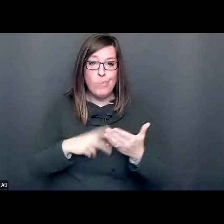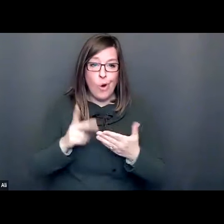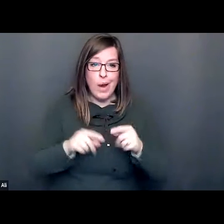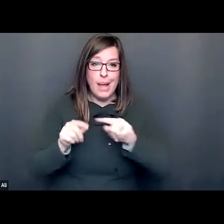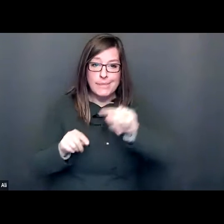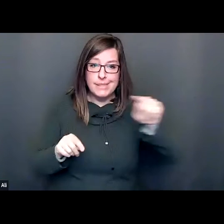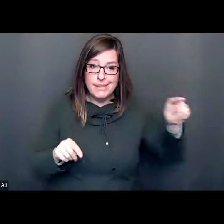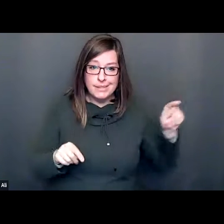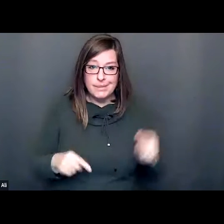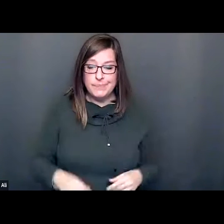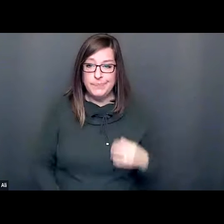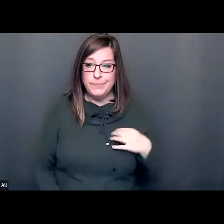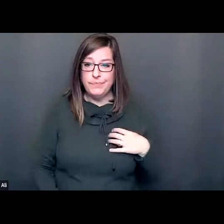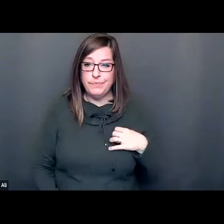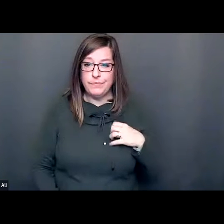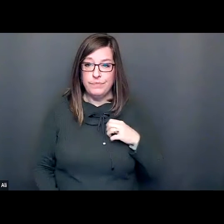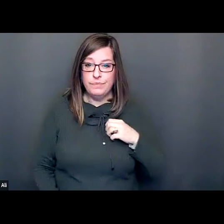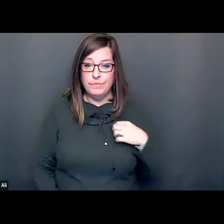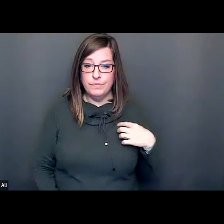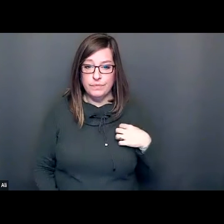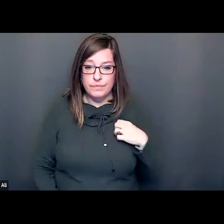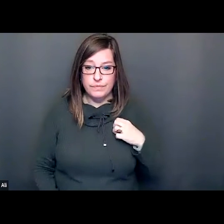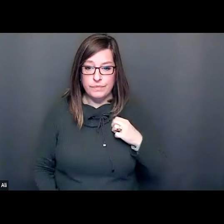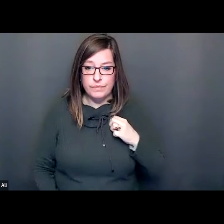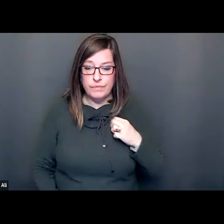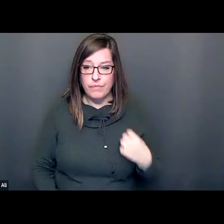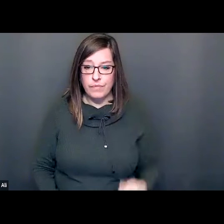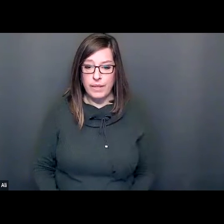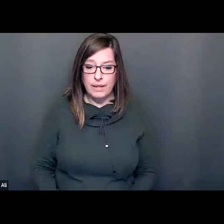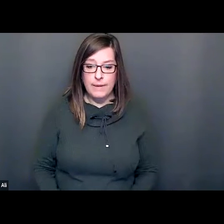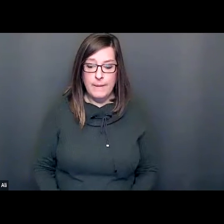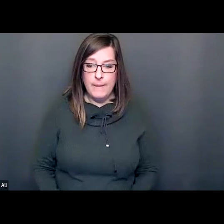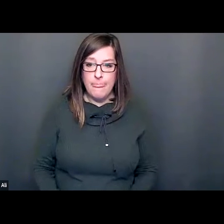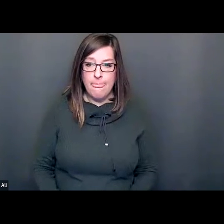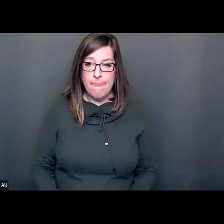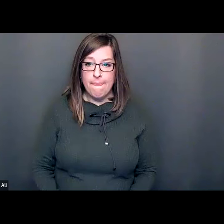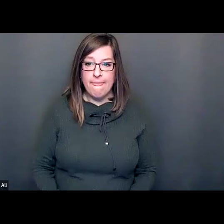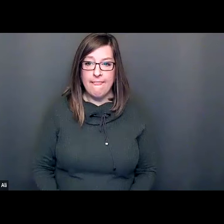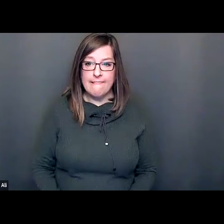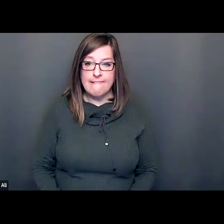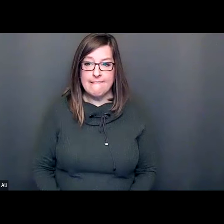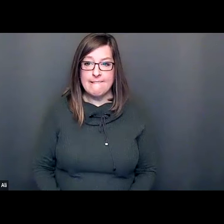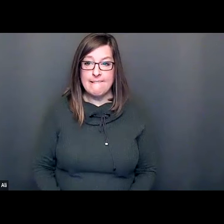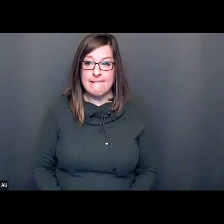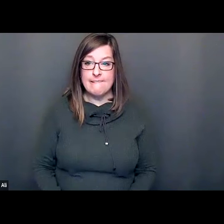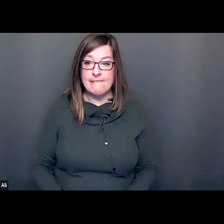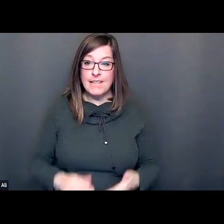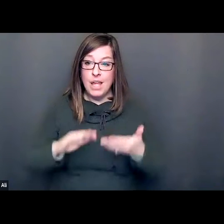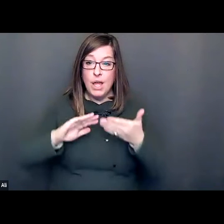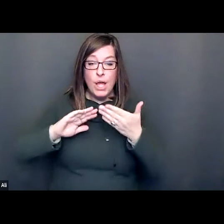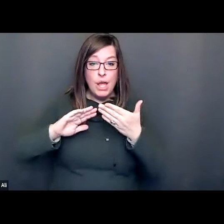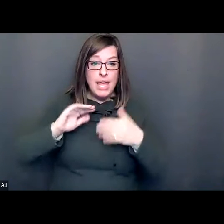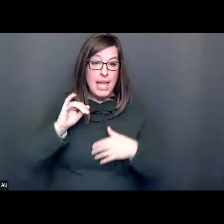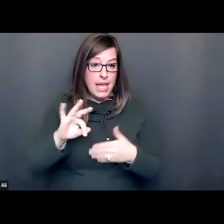that we didn't touch on to that end is that communities that implement